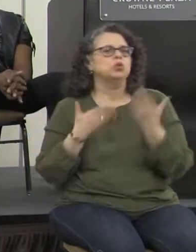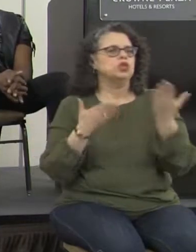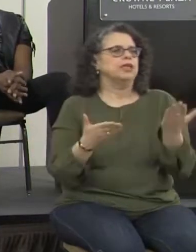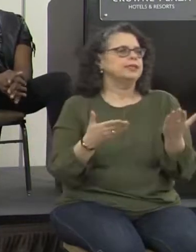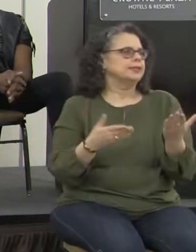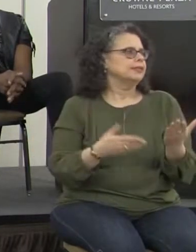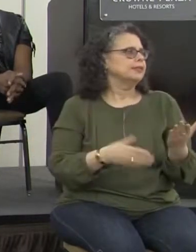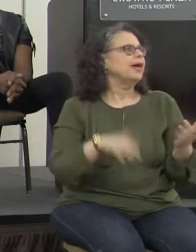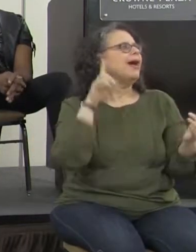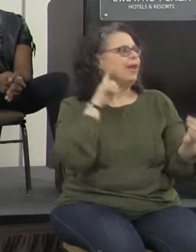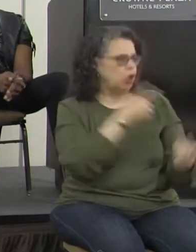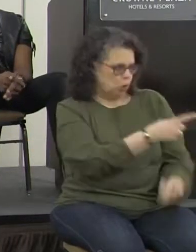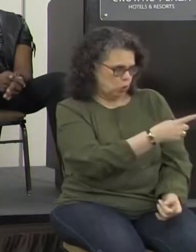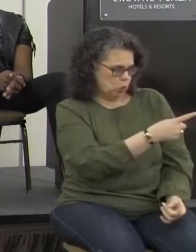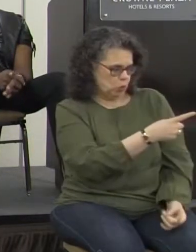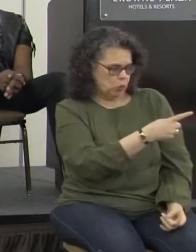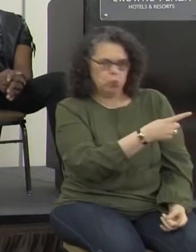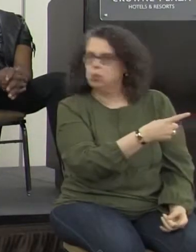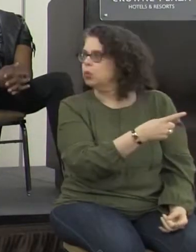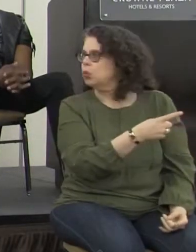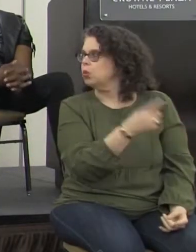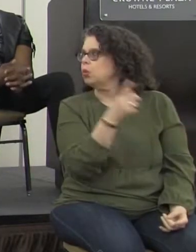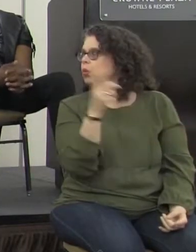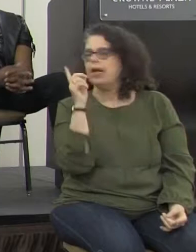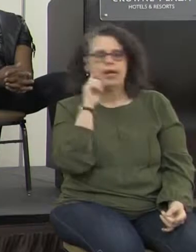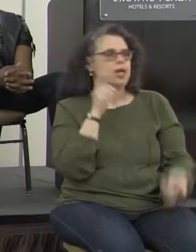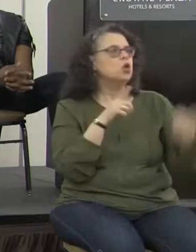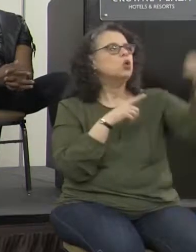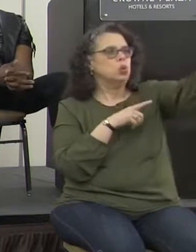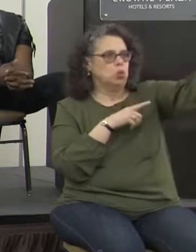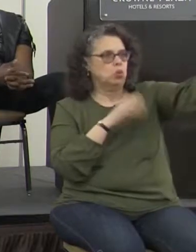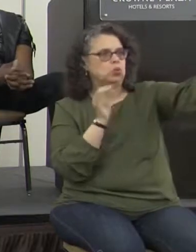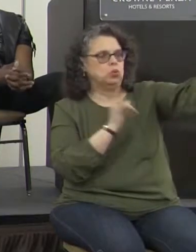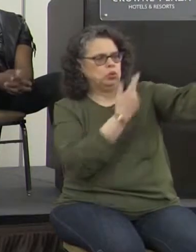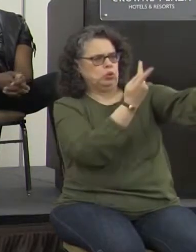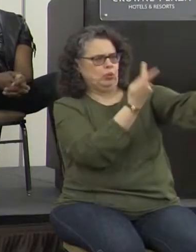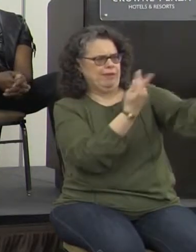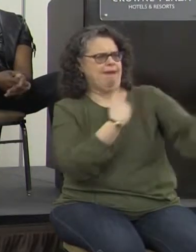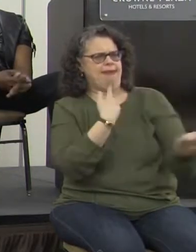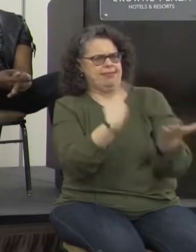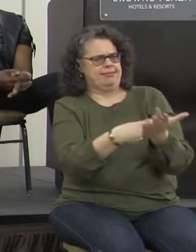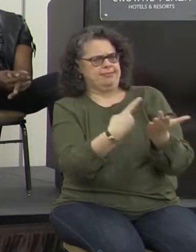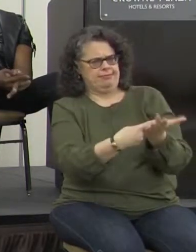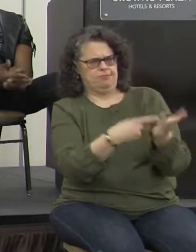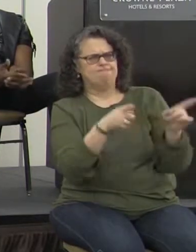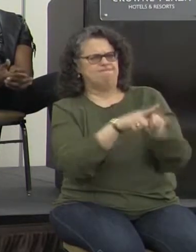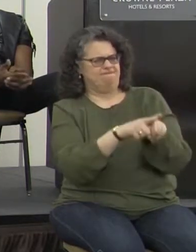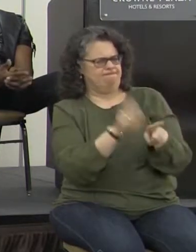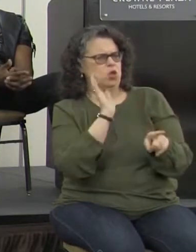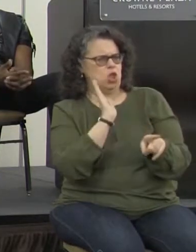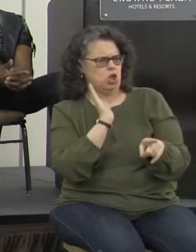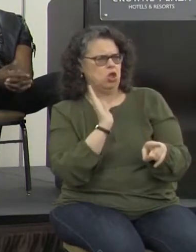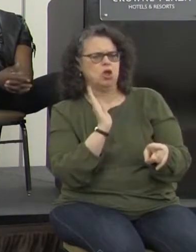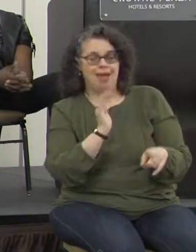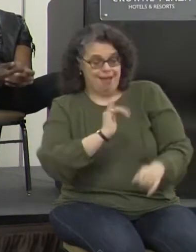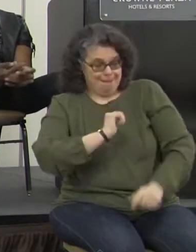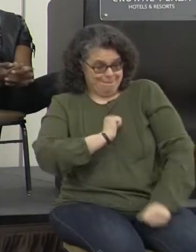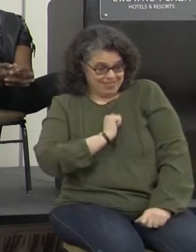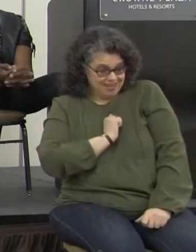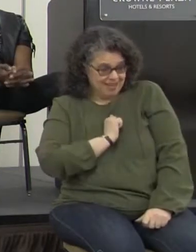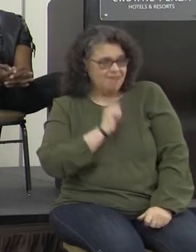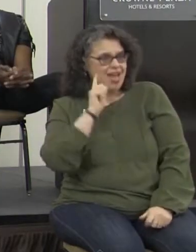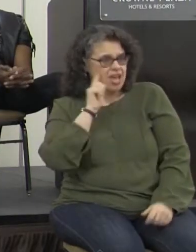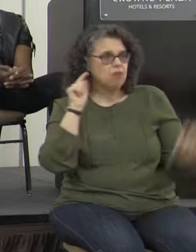I hear you, and I hear you, particularly you, sir, because we had this conversation earlier, and I personally hear